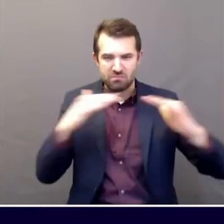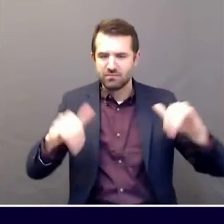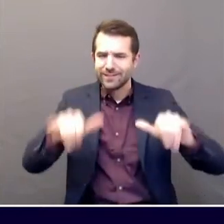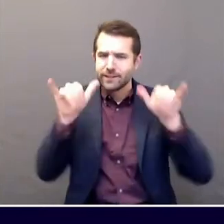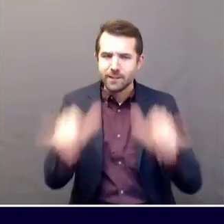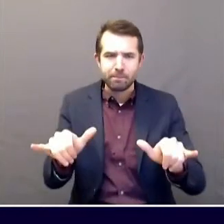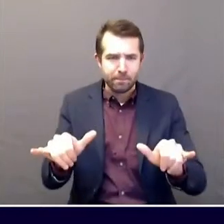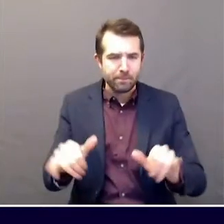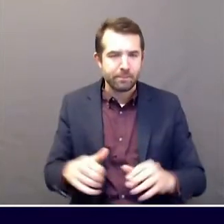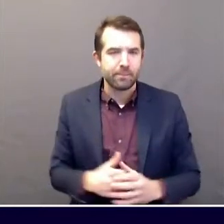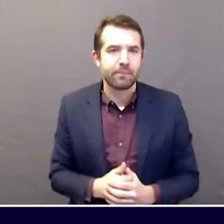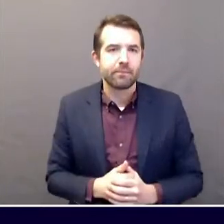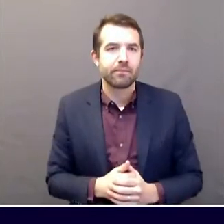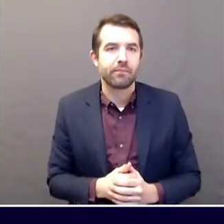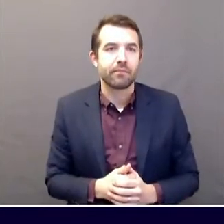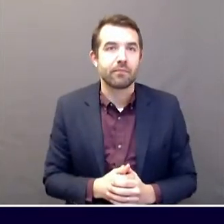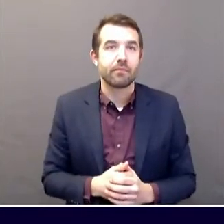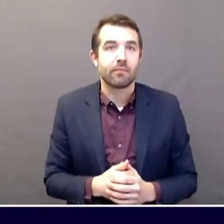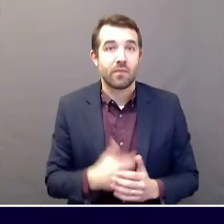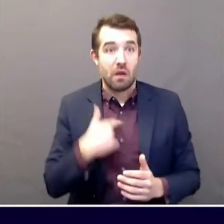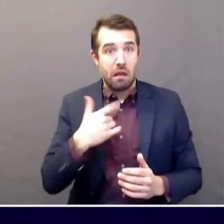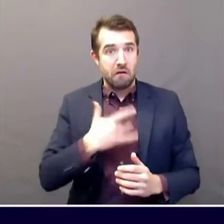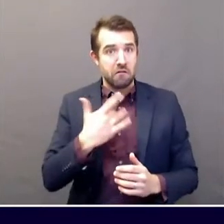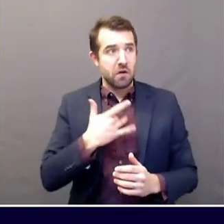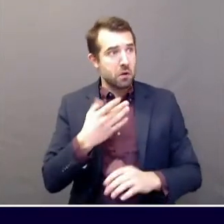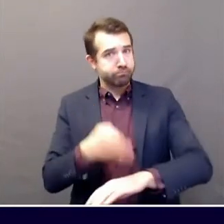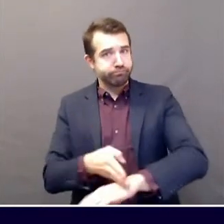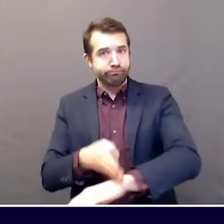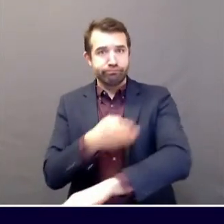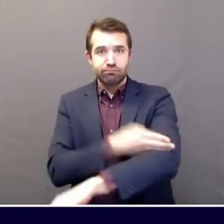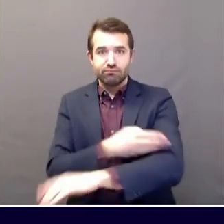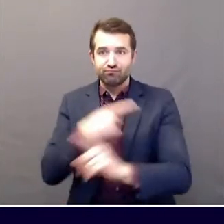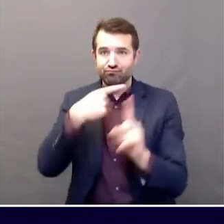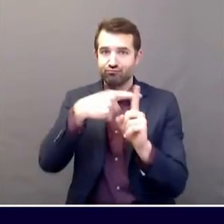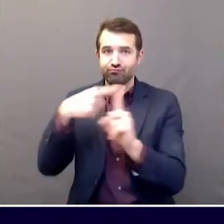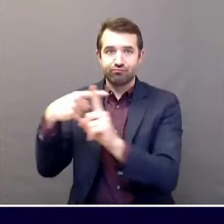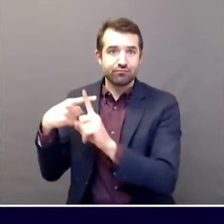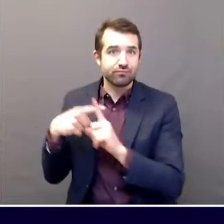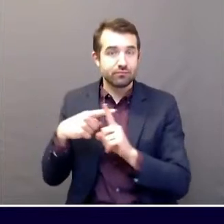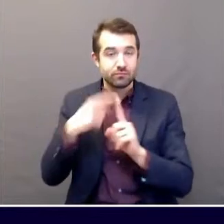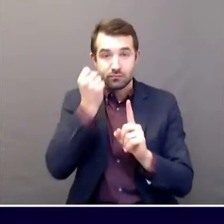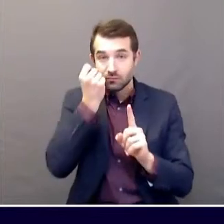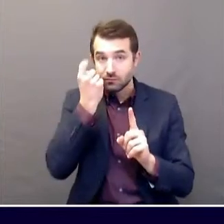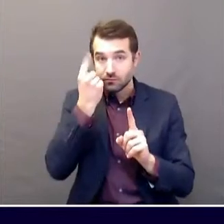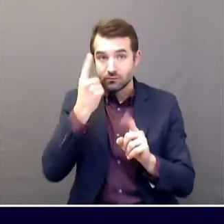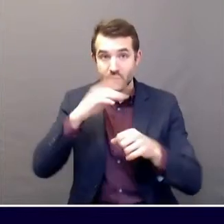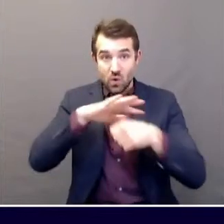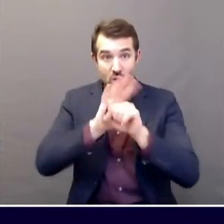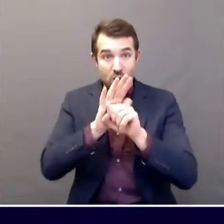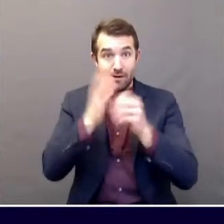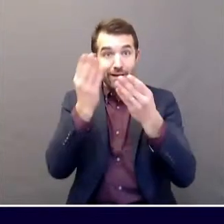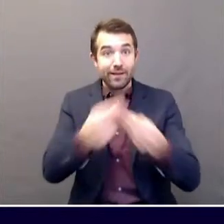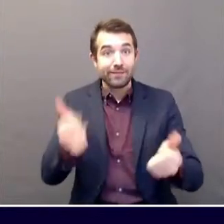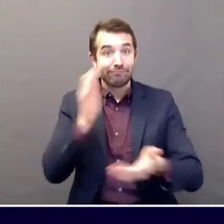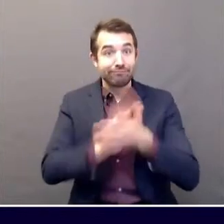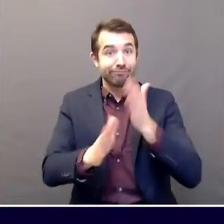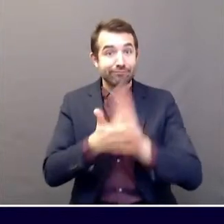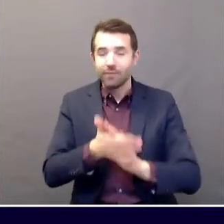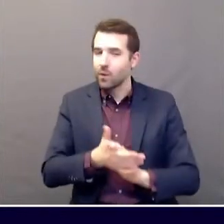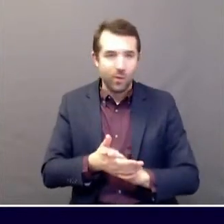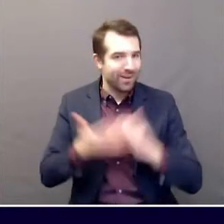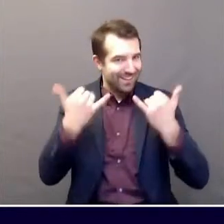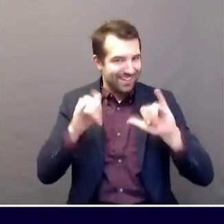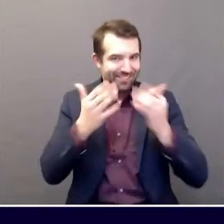making is encouraging, but you know the pandemic is far from over. Every time we wear our masks, watch our distance, and